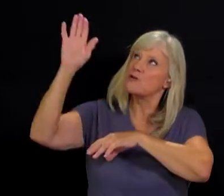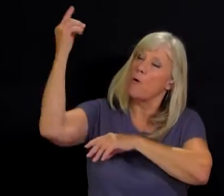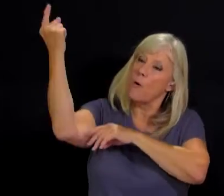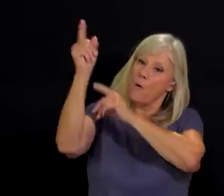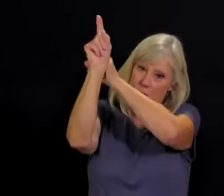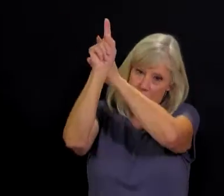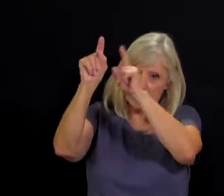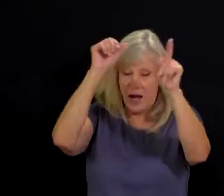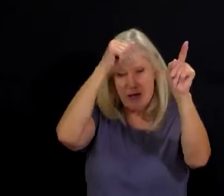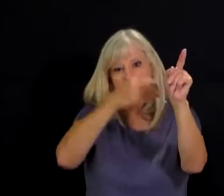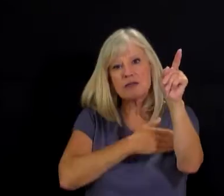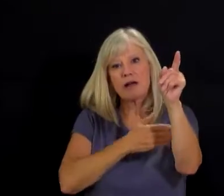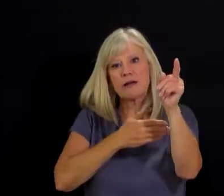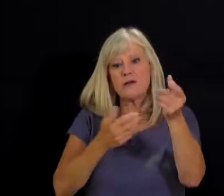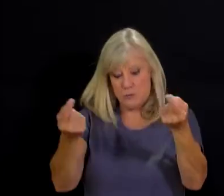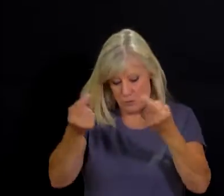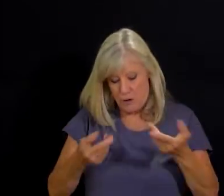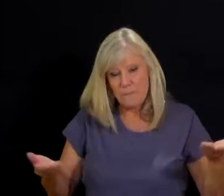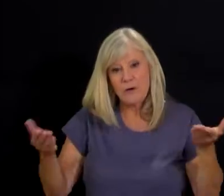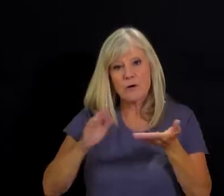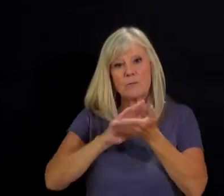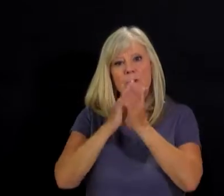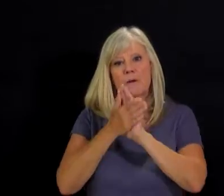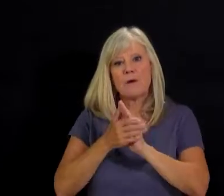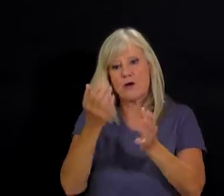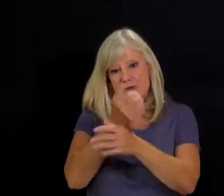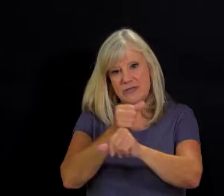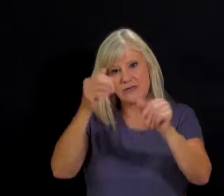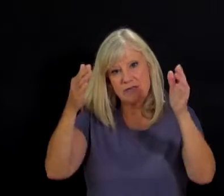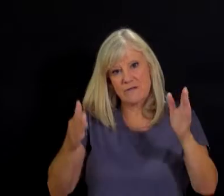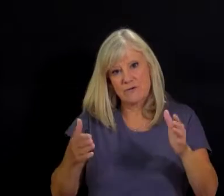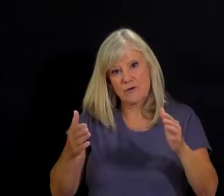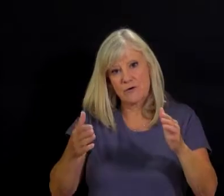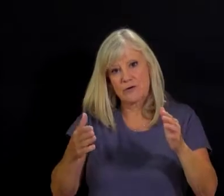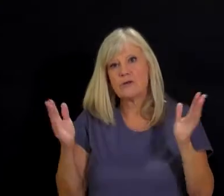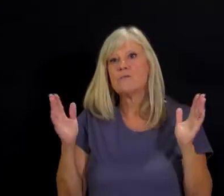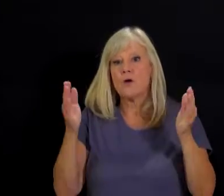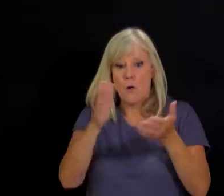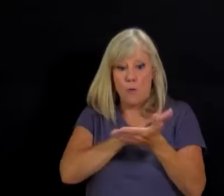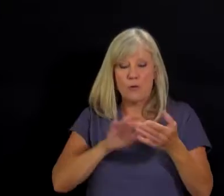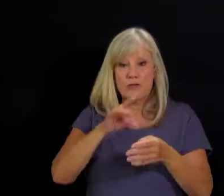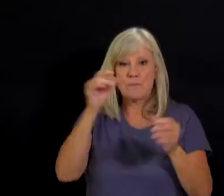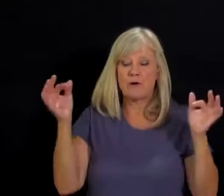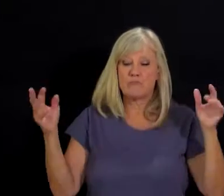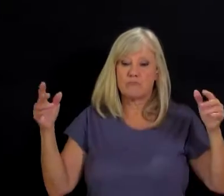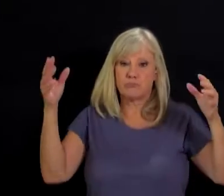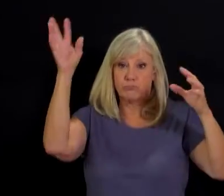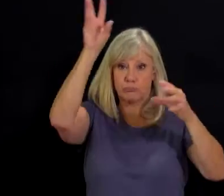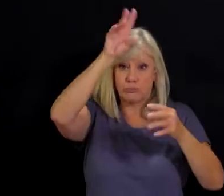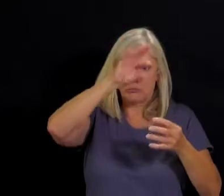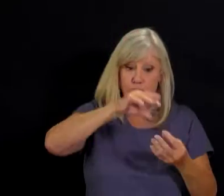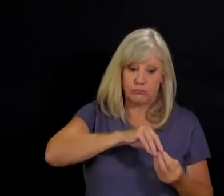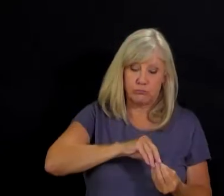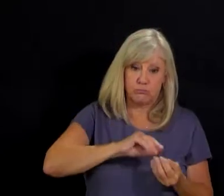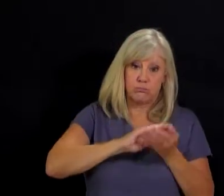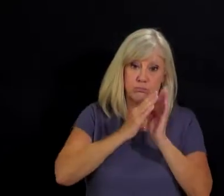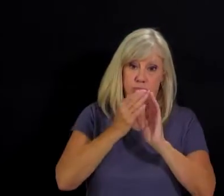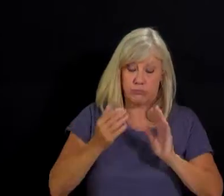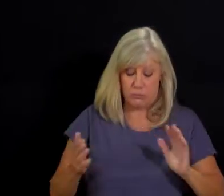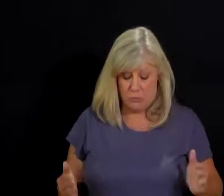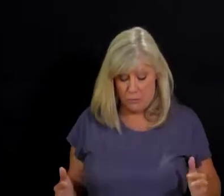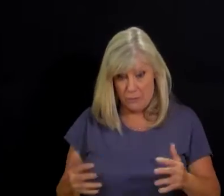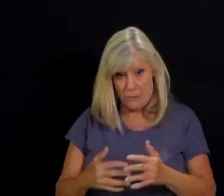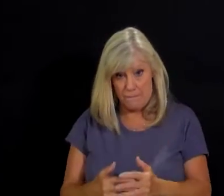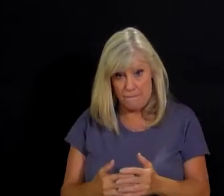our Savior. Made incarnate by the Holy Spirit and born of the Virgin Mary, he shared our human nature in all things